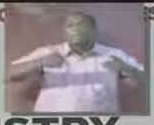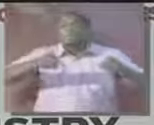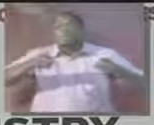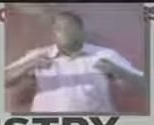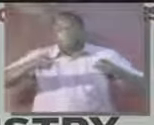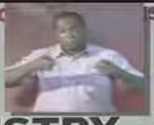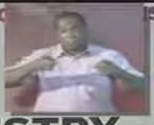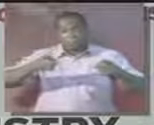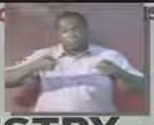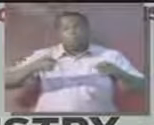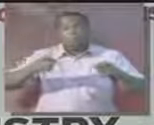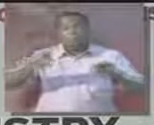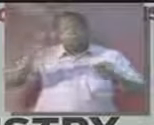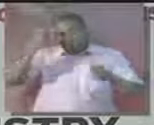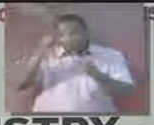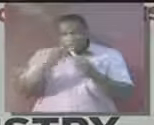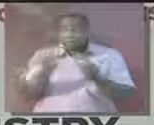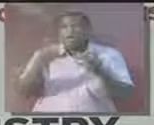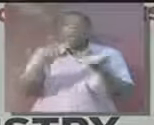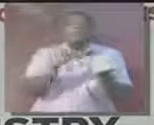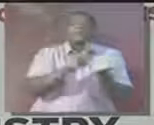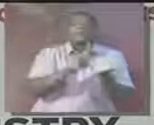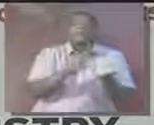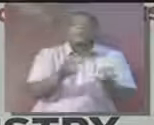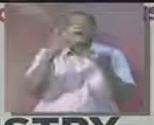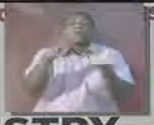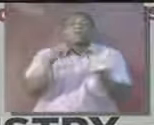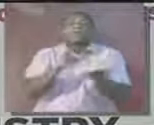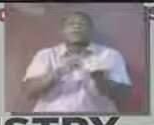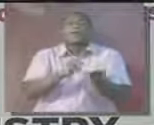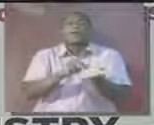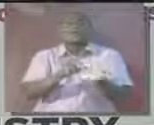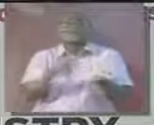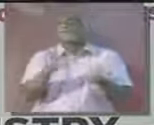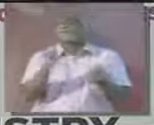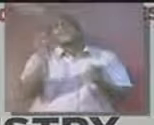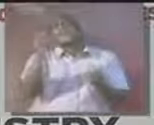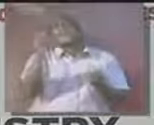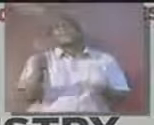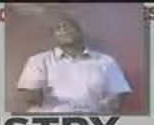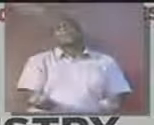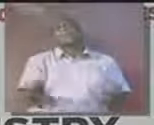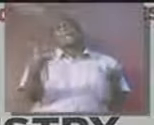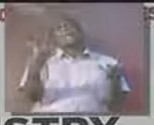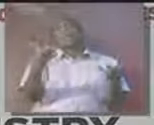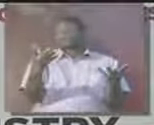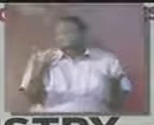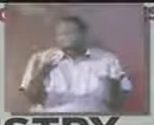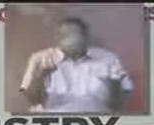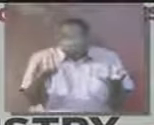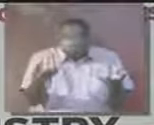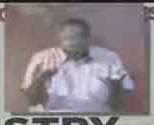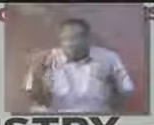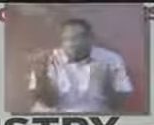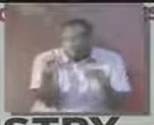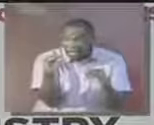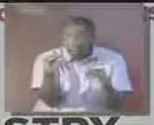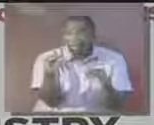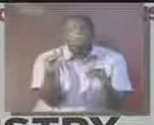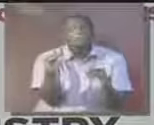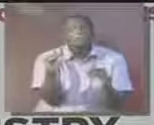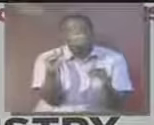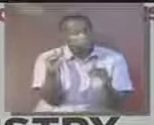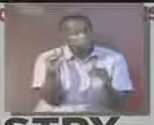and Tobago. So whilst Dr. Richards can speak to a decline in